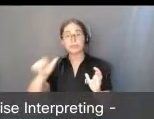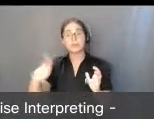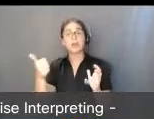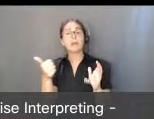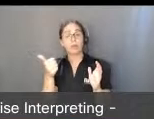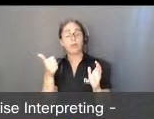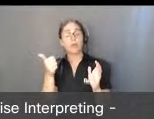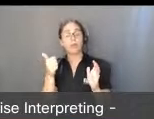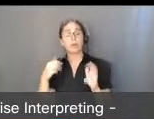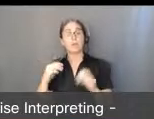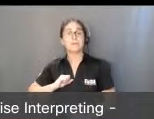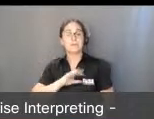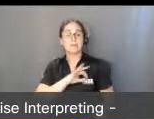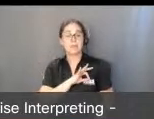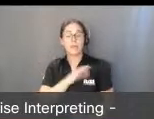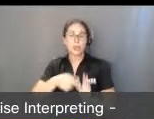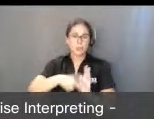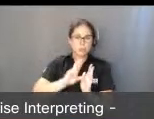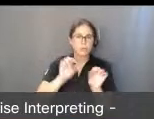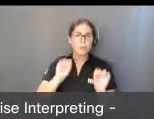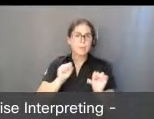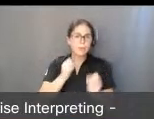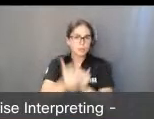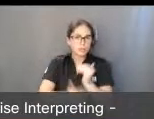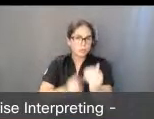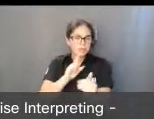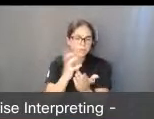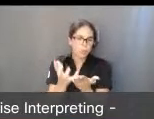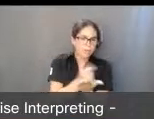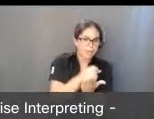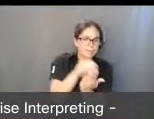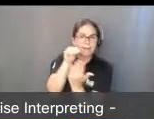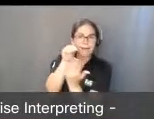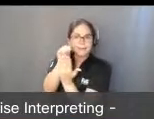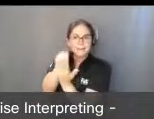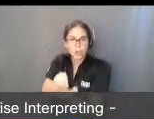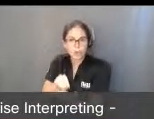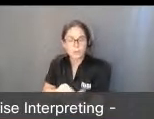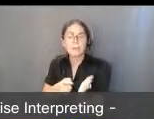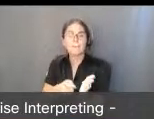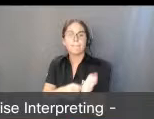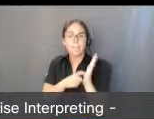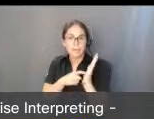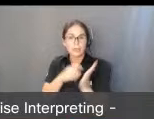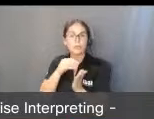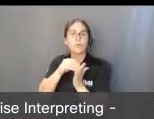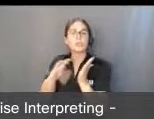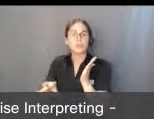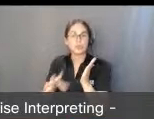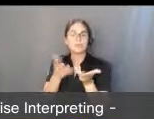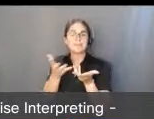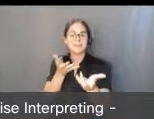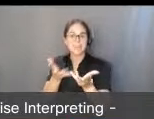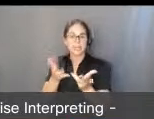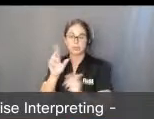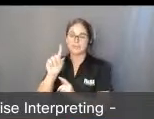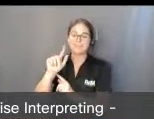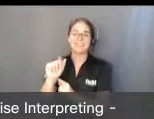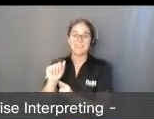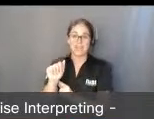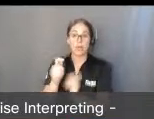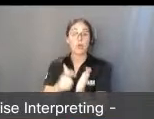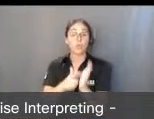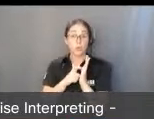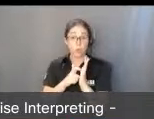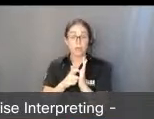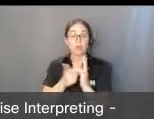and to build and review potential processes for collecting and documenting the mandatory student engagement data as is required by the trailer